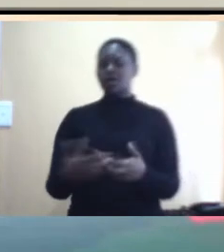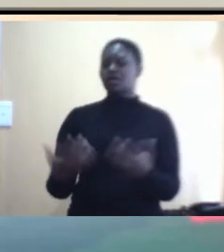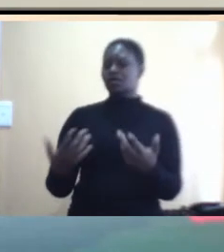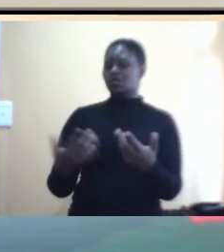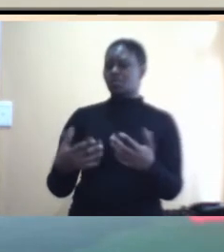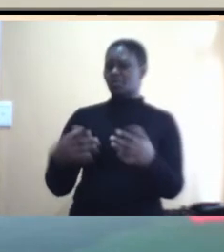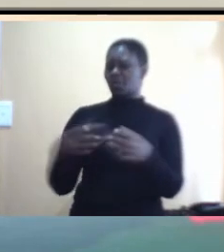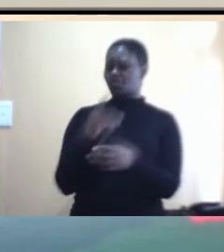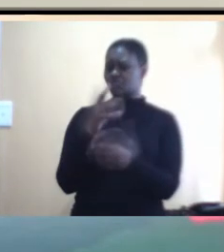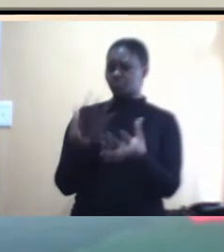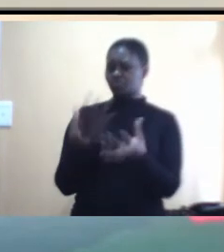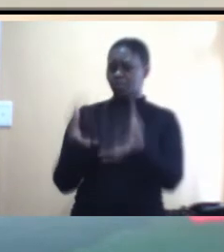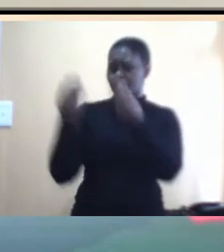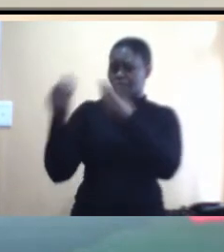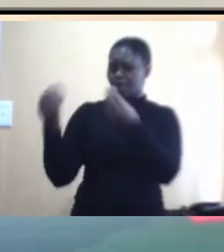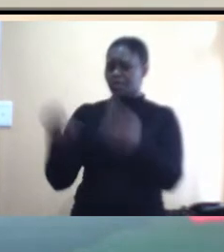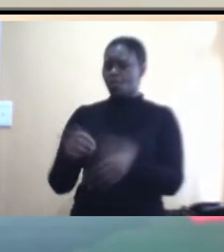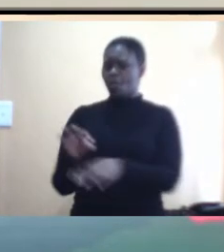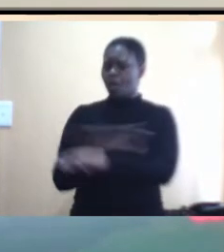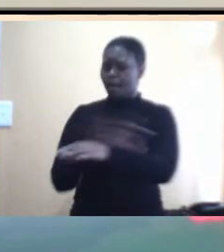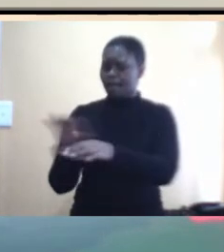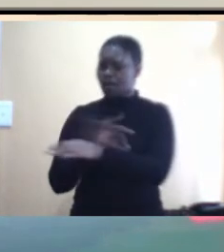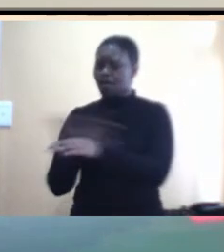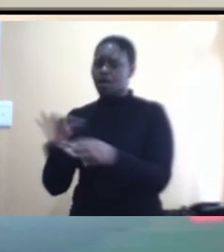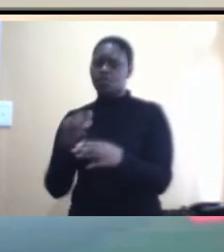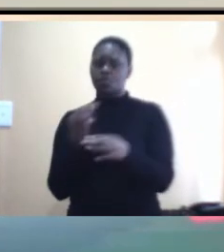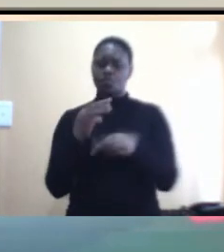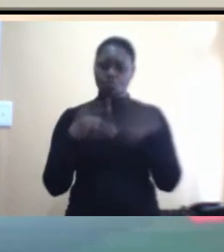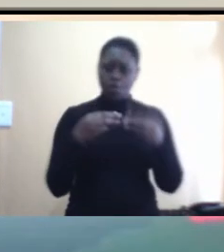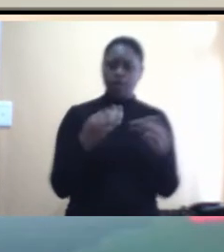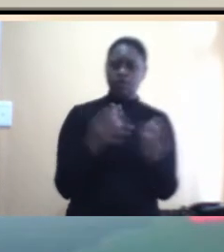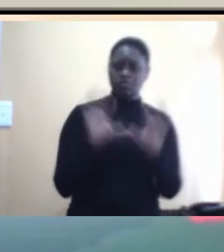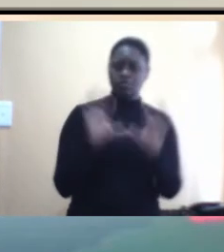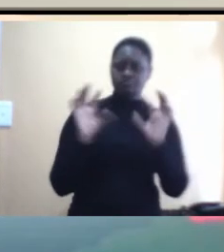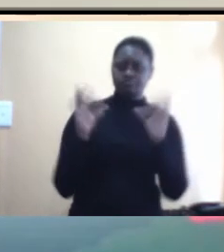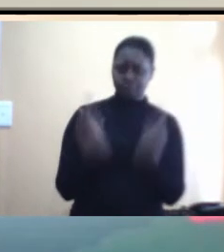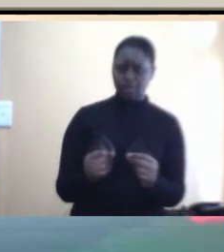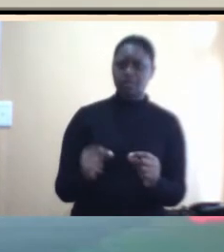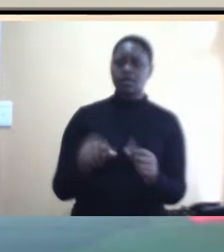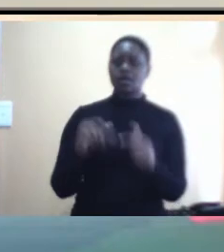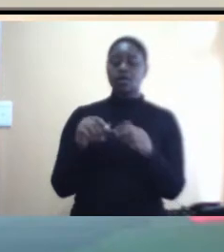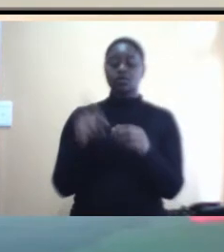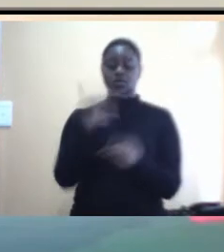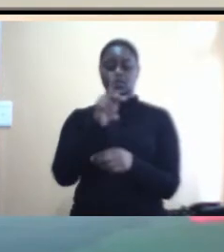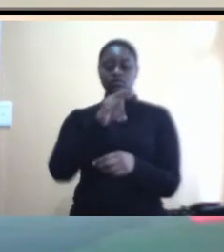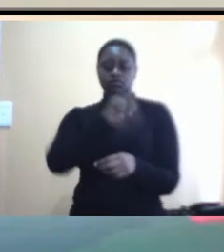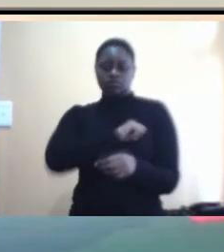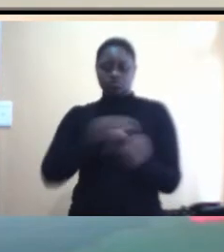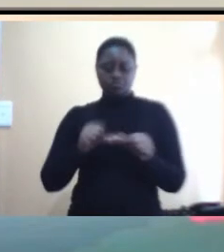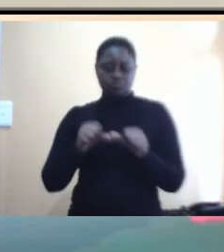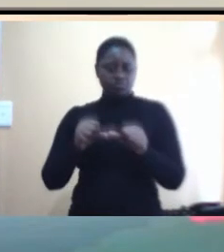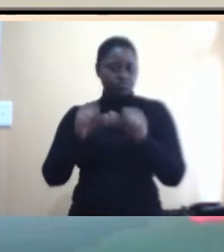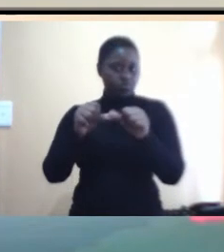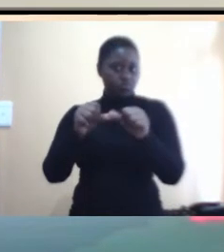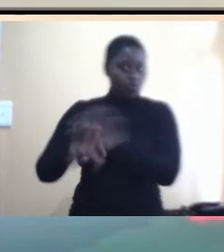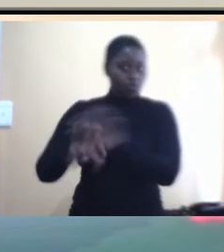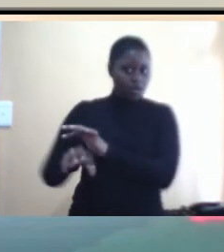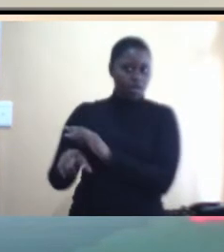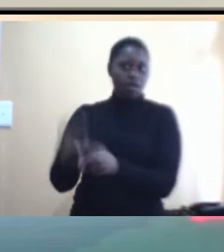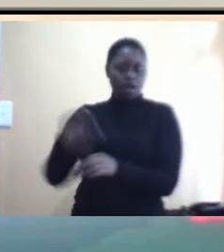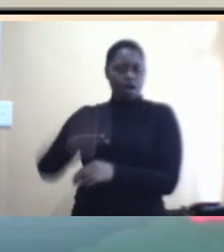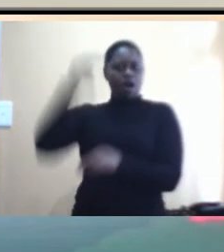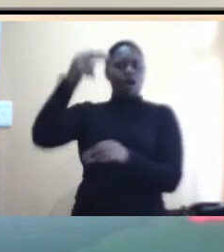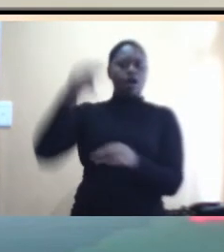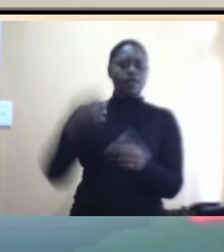to get all preparatory work done. KwaZulu-Natal continues to be amongst the provinces with the